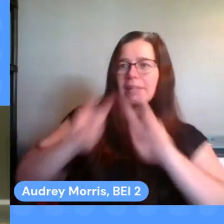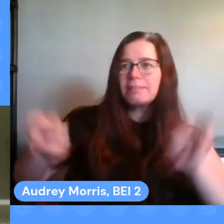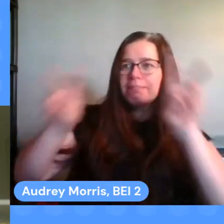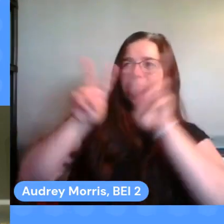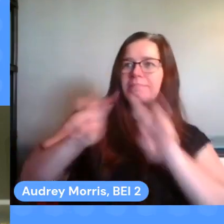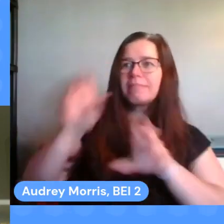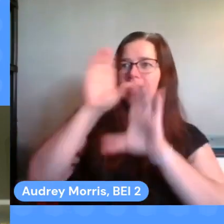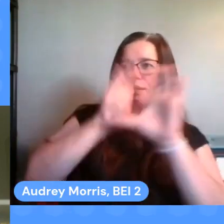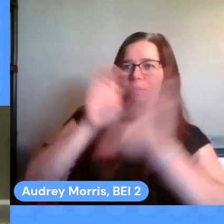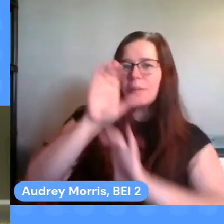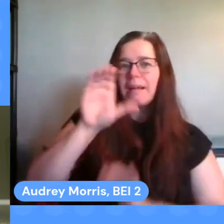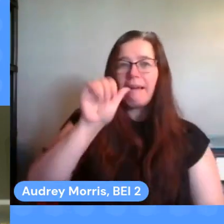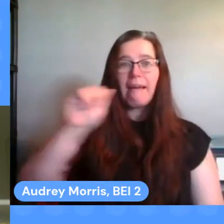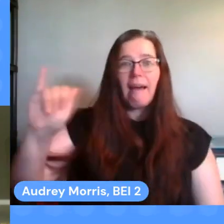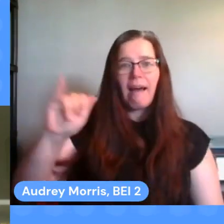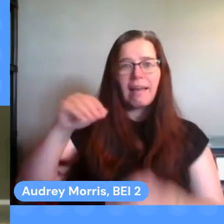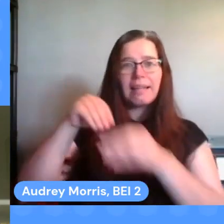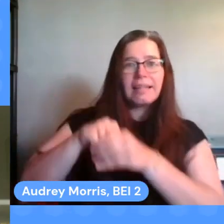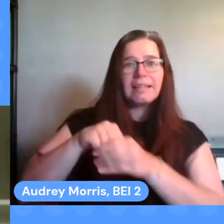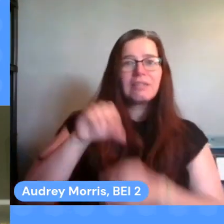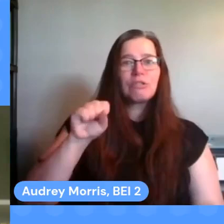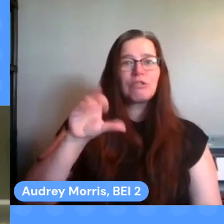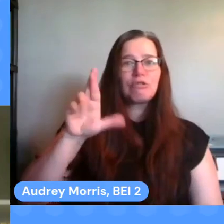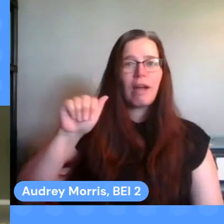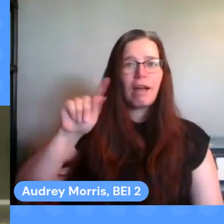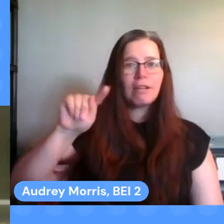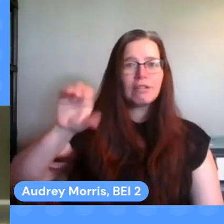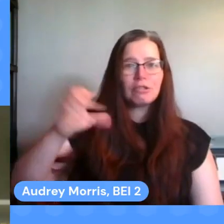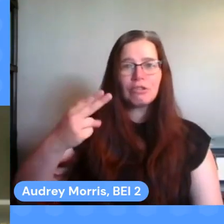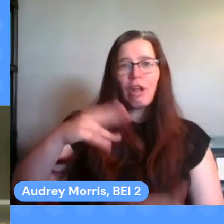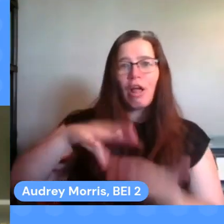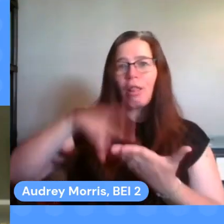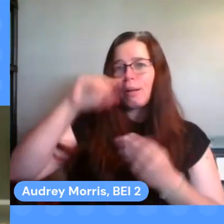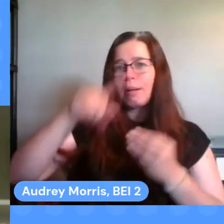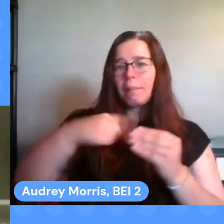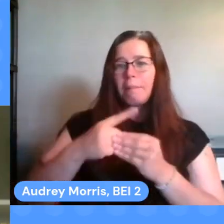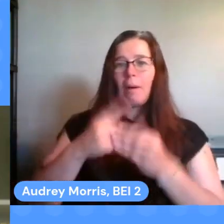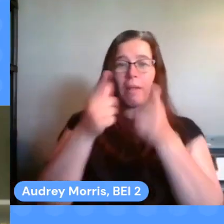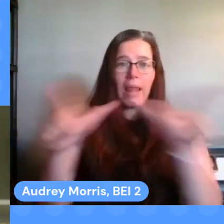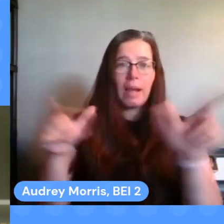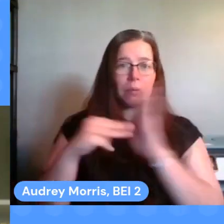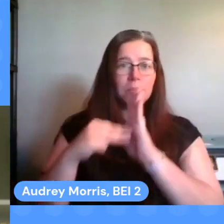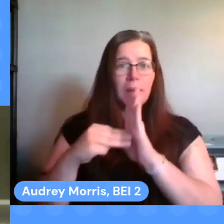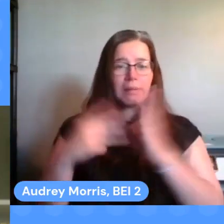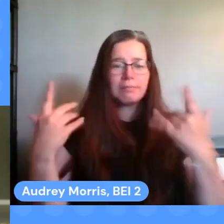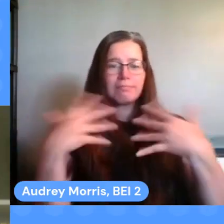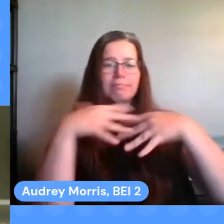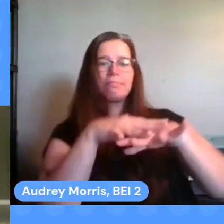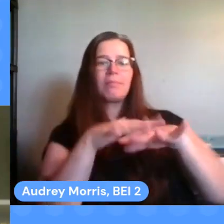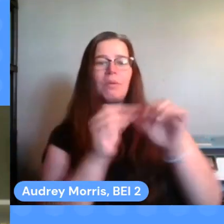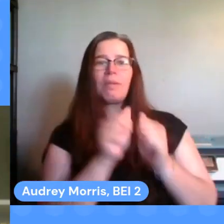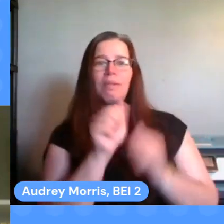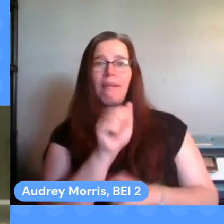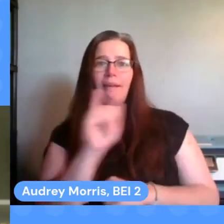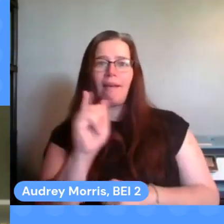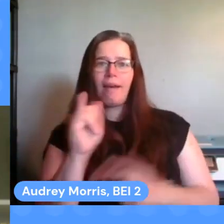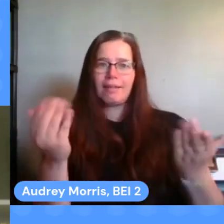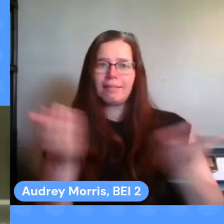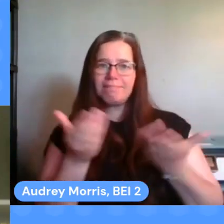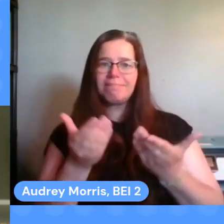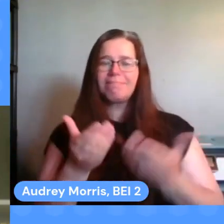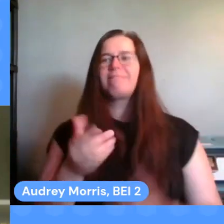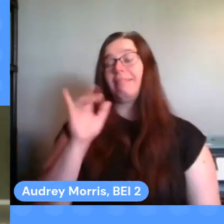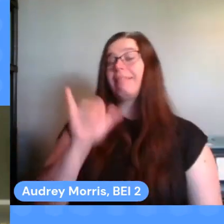segment to learn more about the integration of language models and AI tools in Scratch. I think those are going to be very